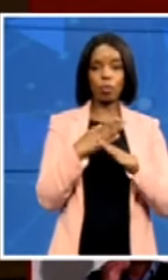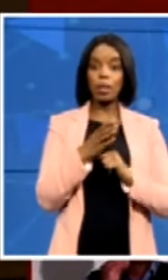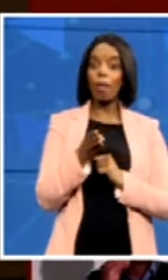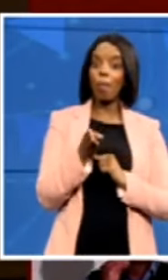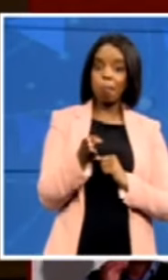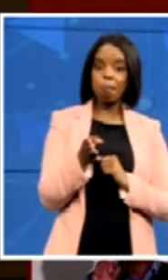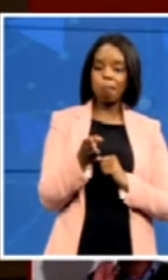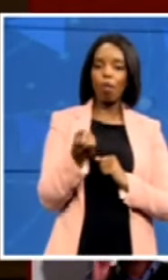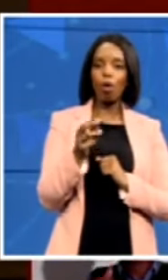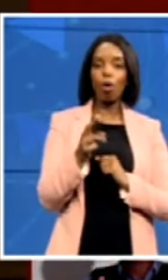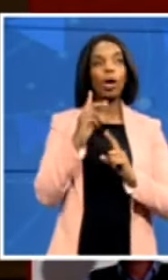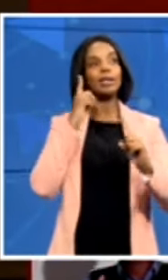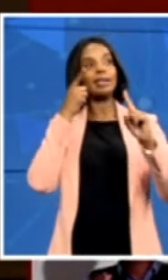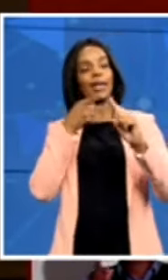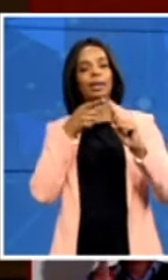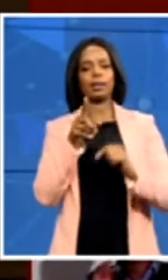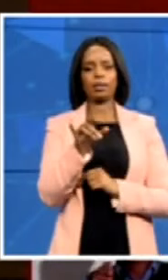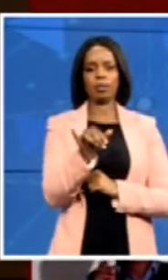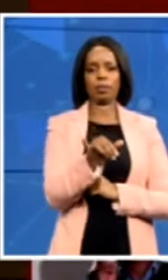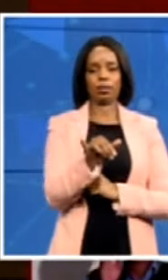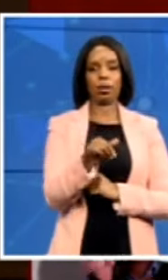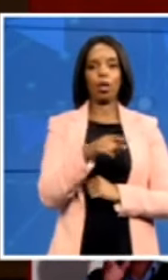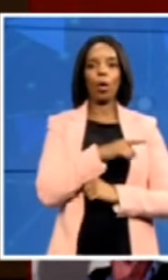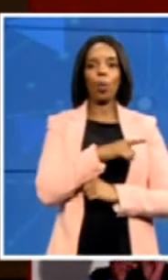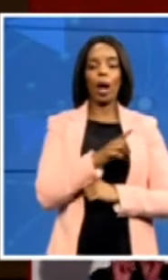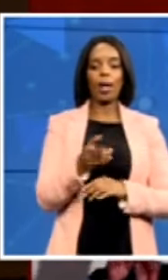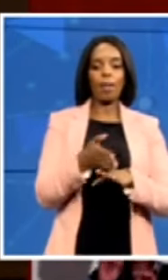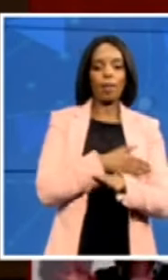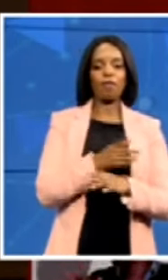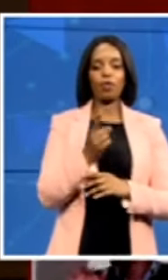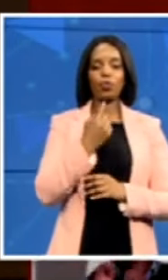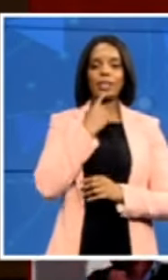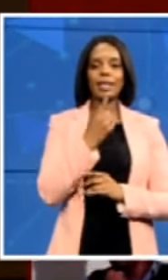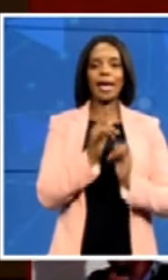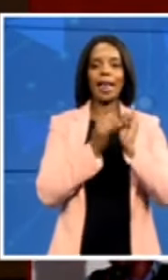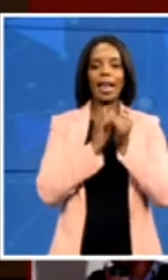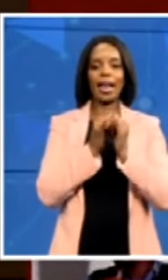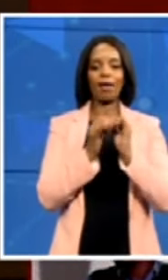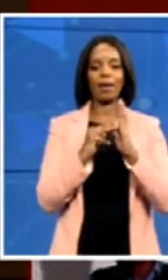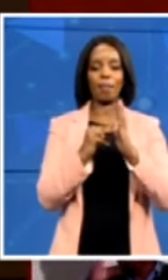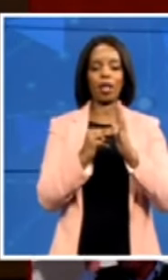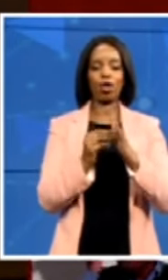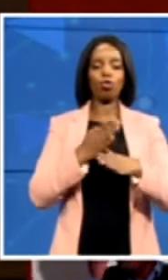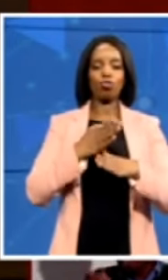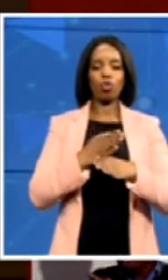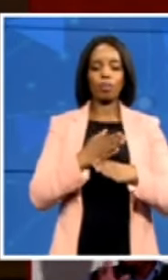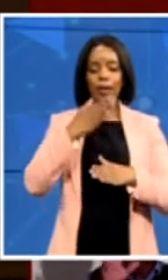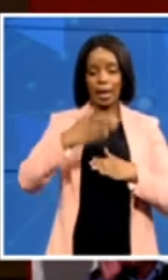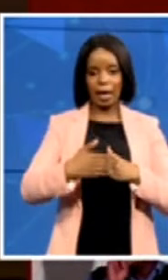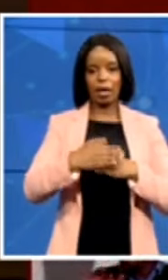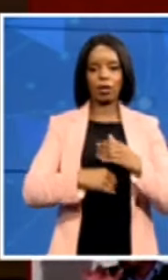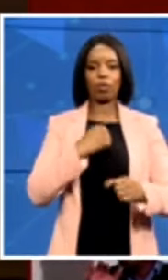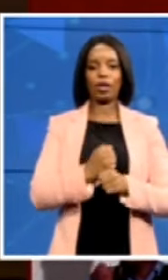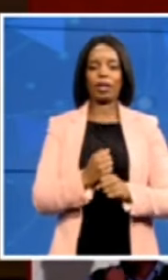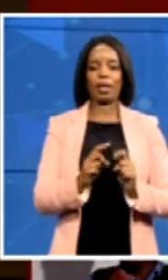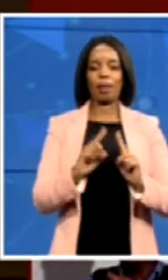mentioned the 11 million jobs by the end of 2030, and I'll come to that. But just want to know, the 9 million jobs that you're talking about in